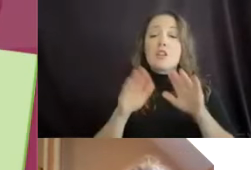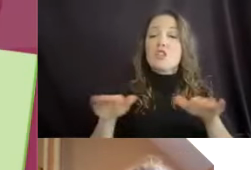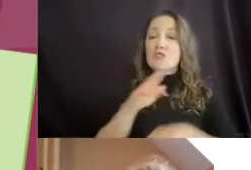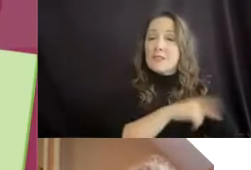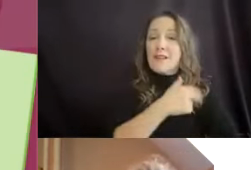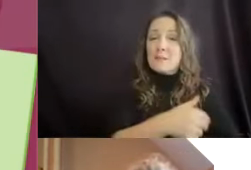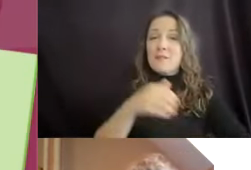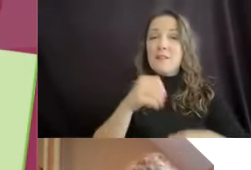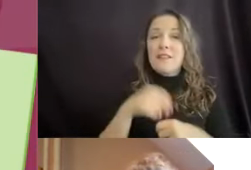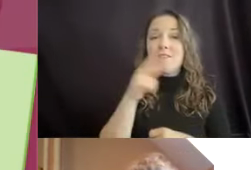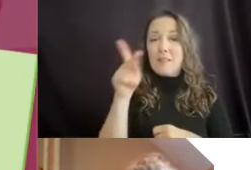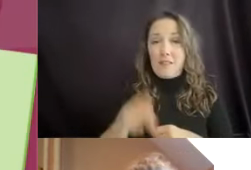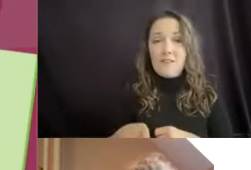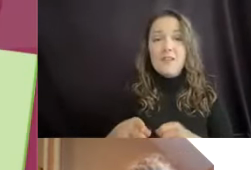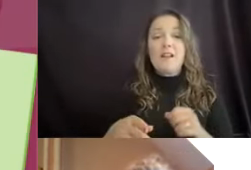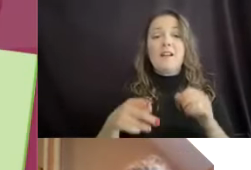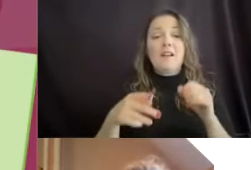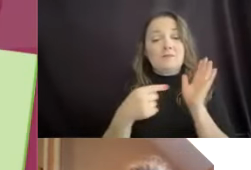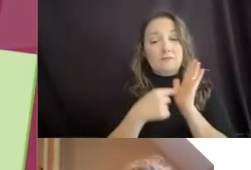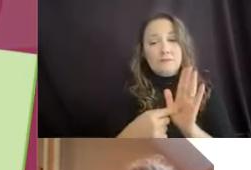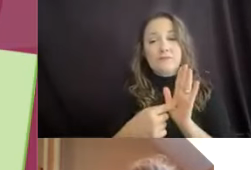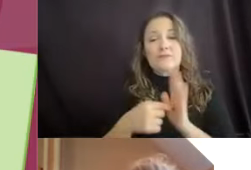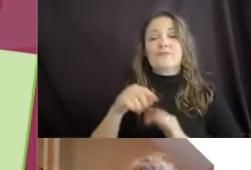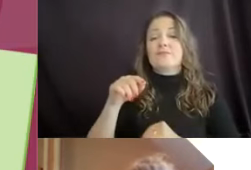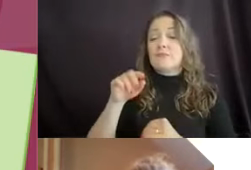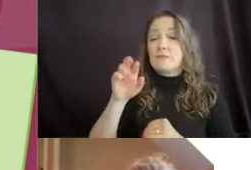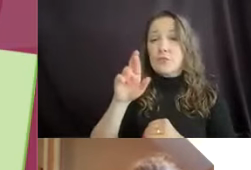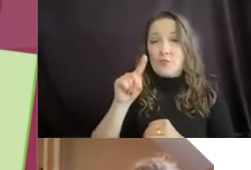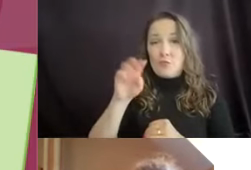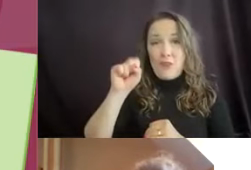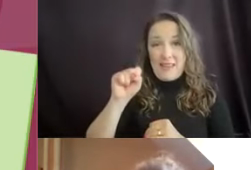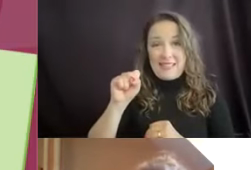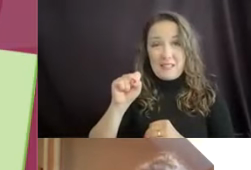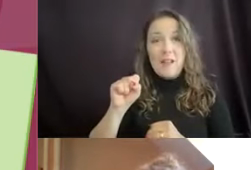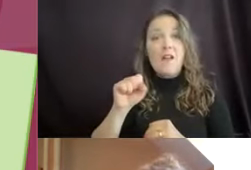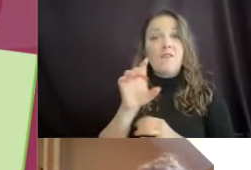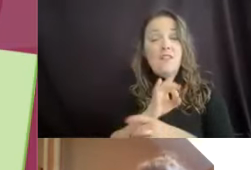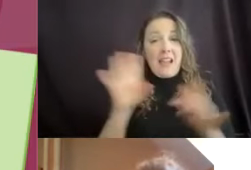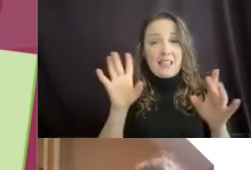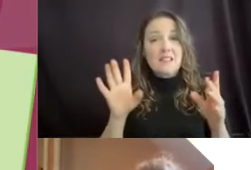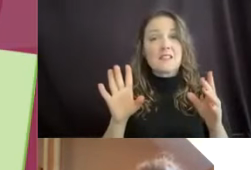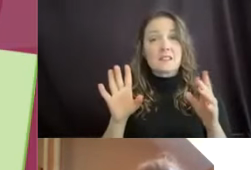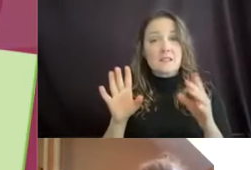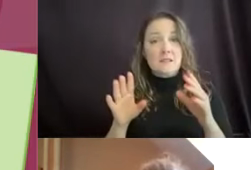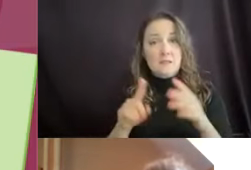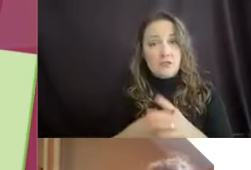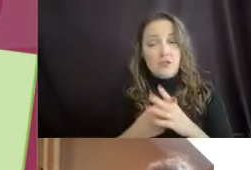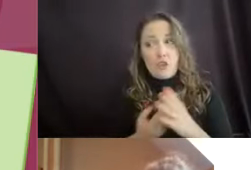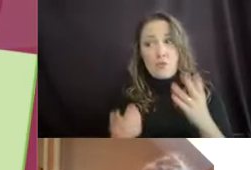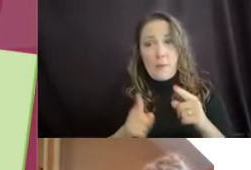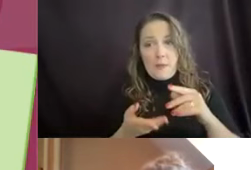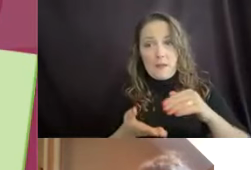revealed that rates of dating violence victimization begin to rise at age 13. They